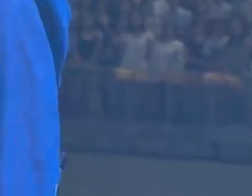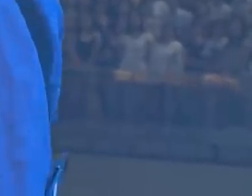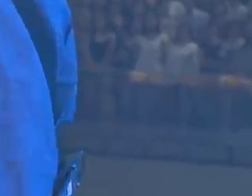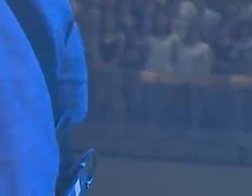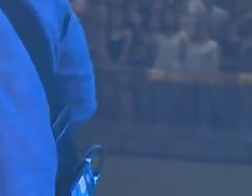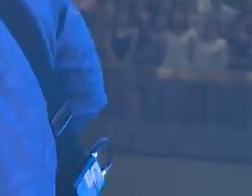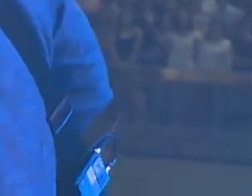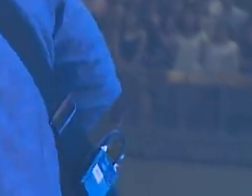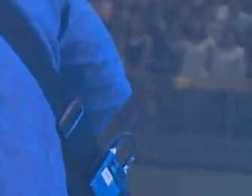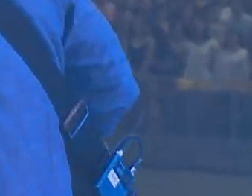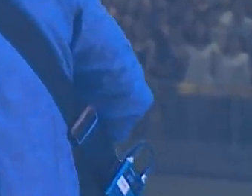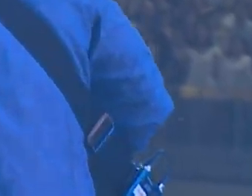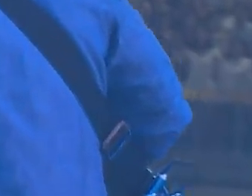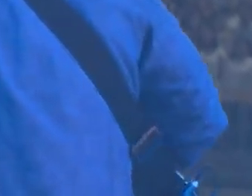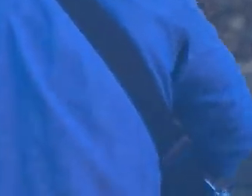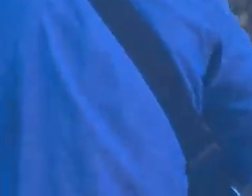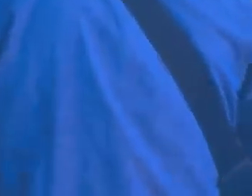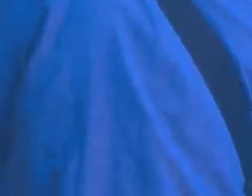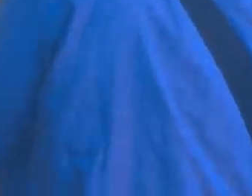Unending love,